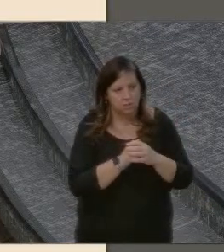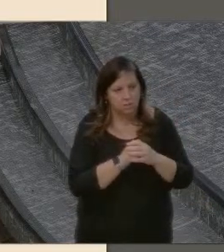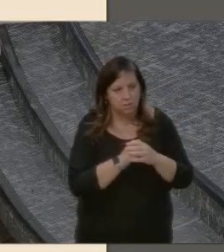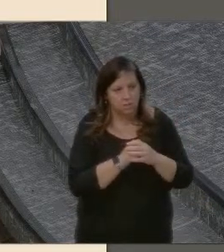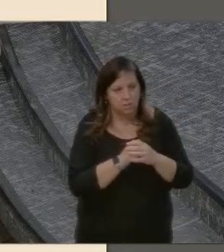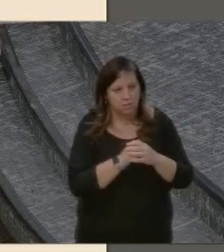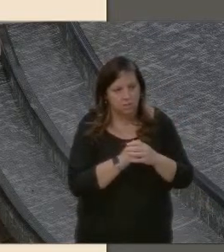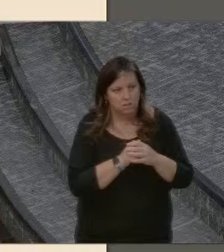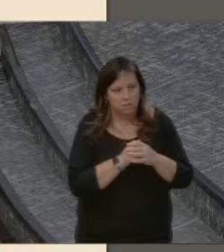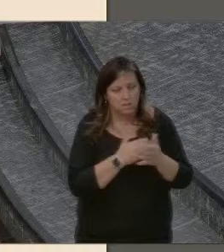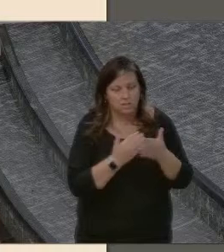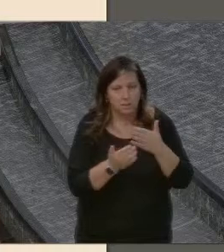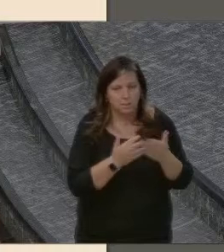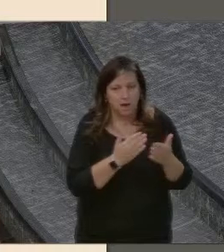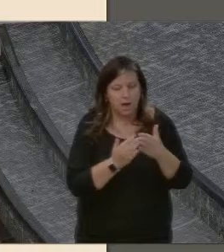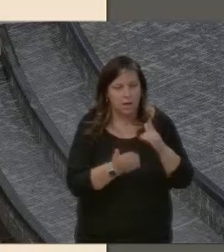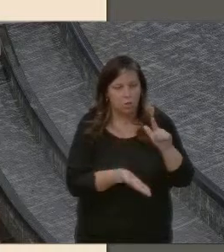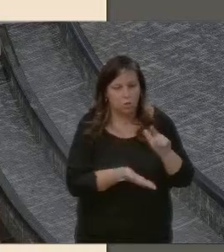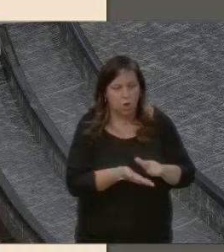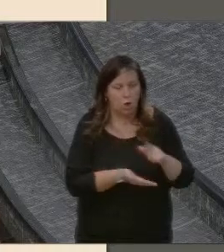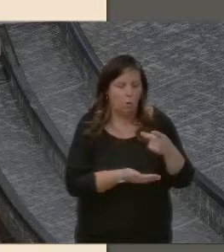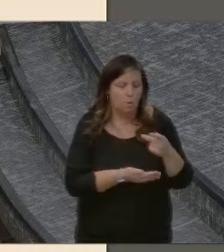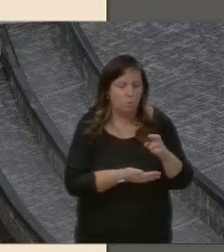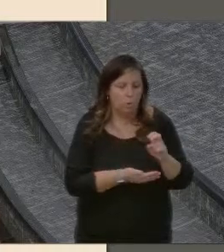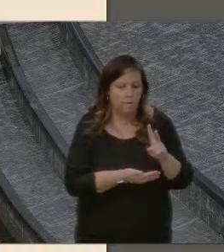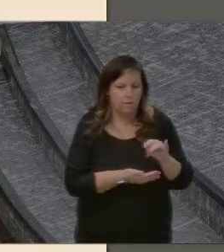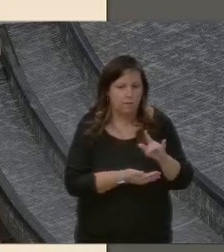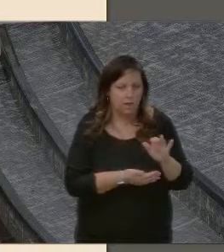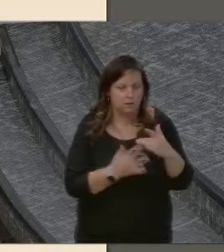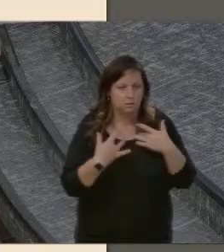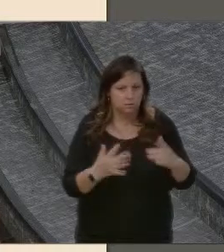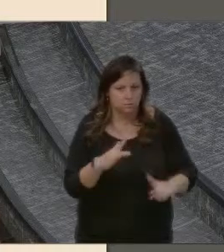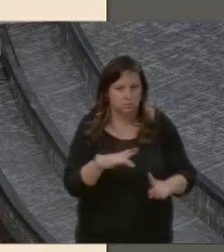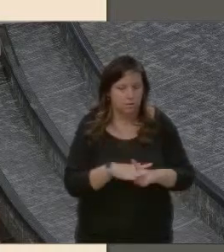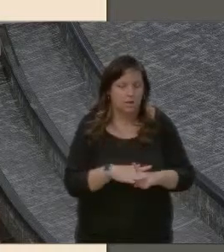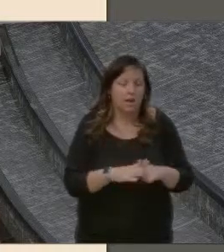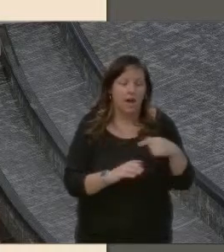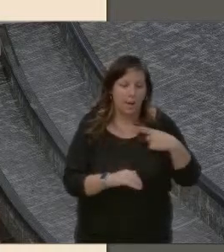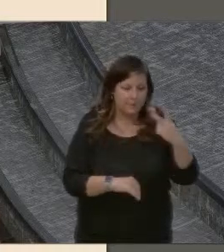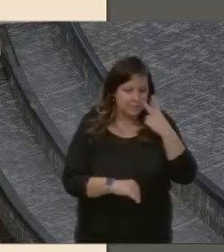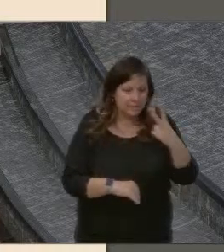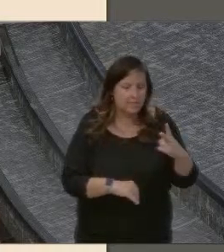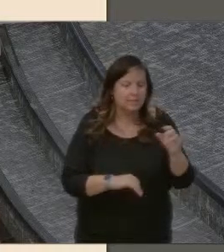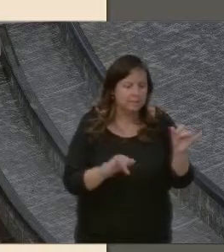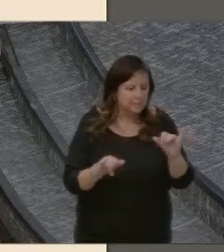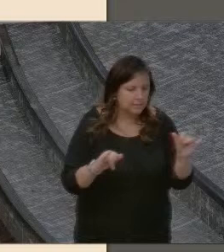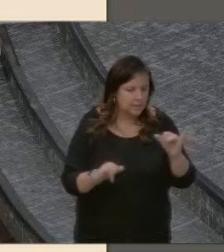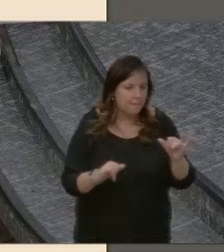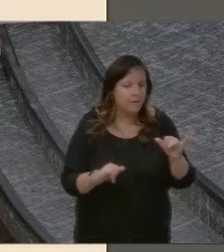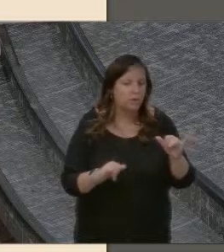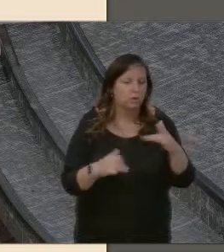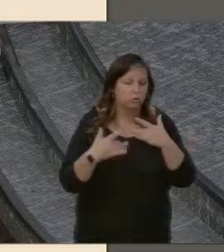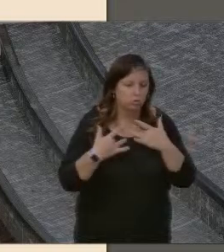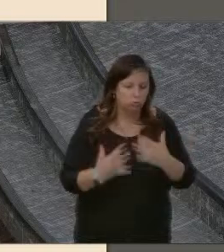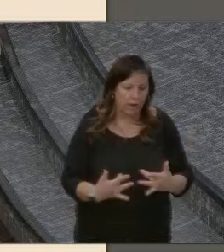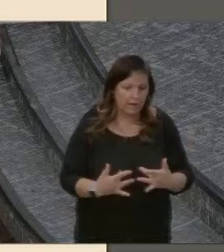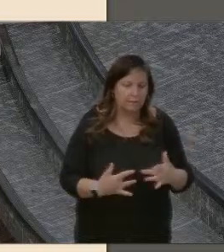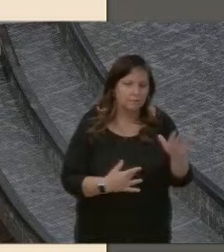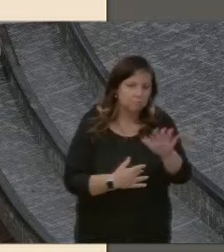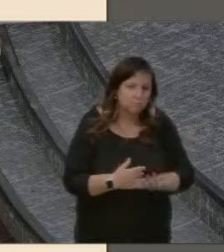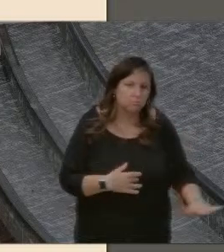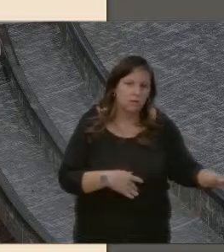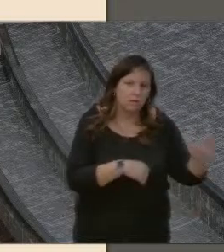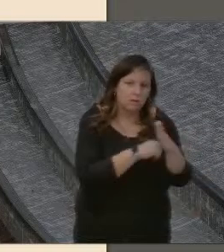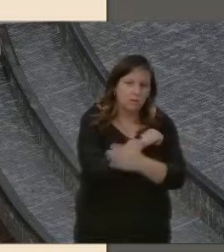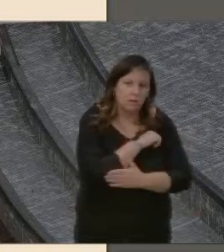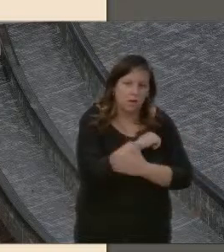mentioned before, I am seeing similar trends nationally and similar trends in New York. So a